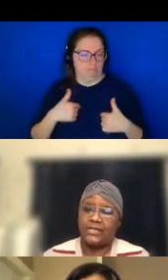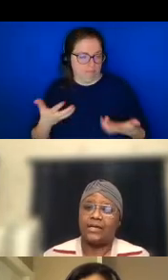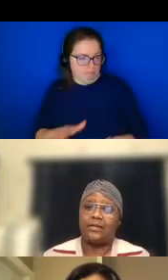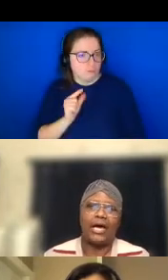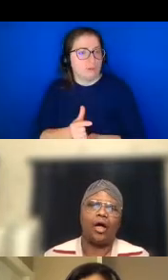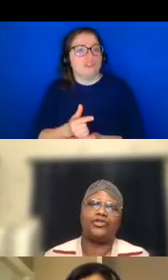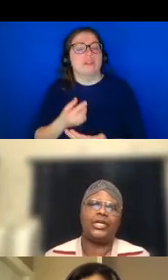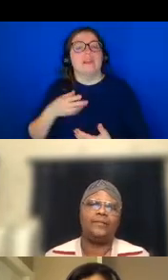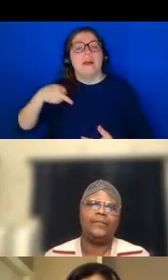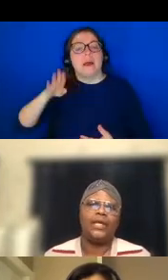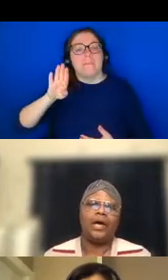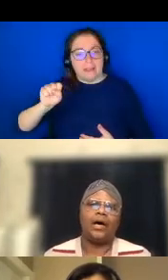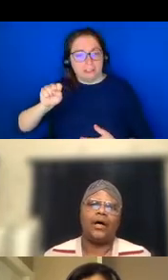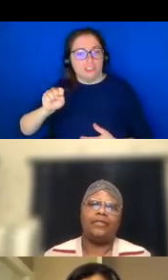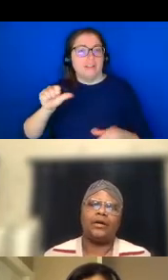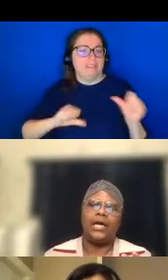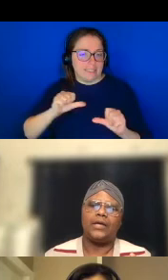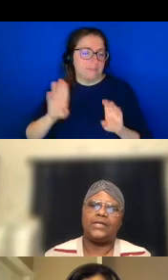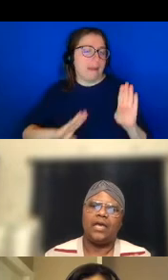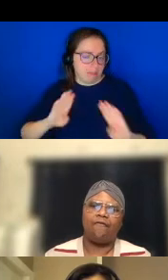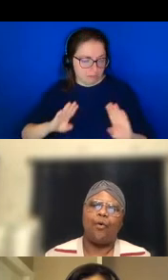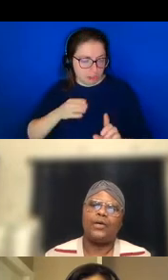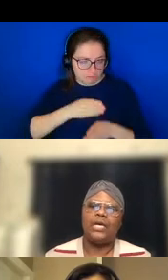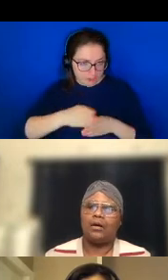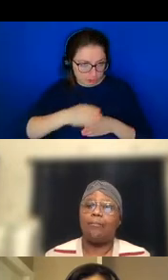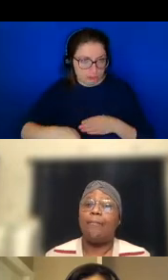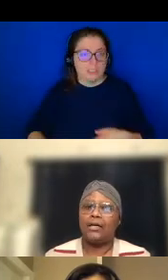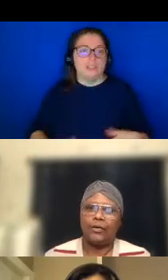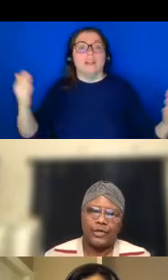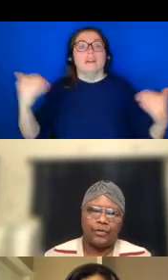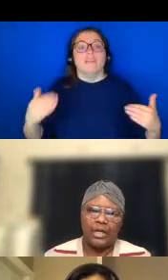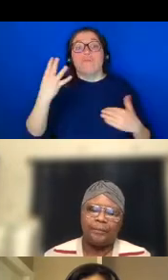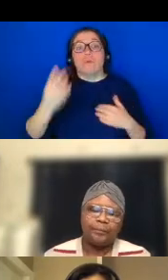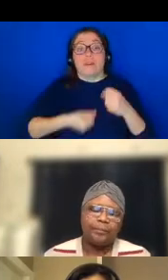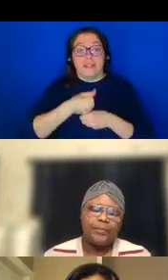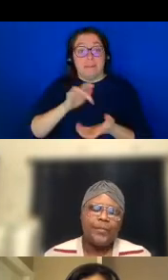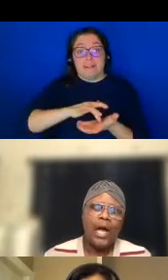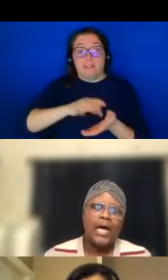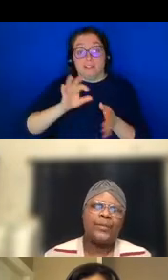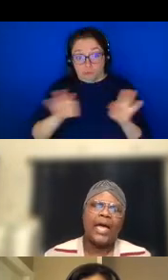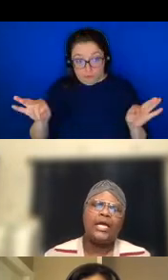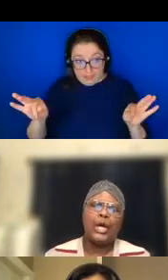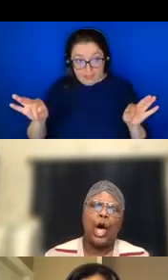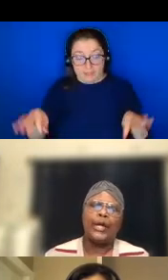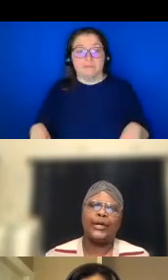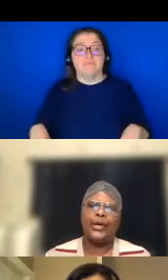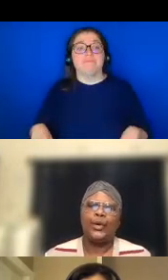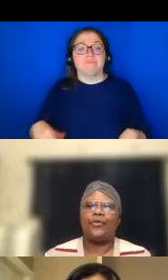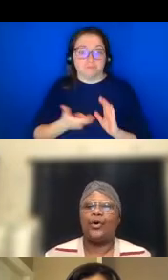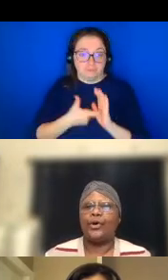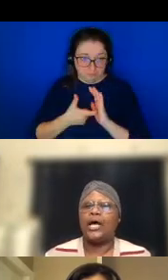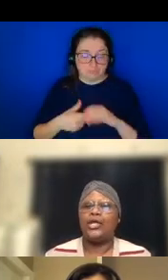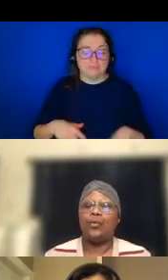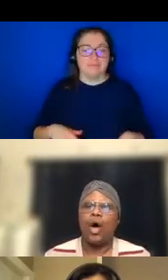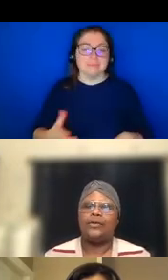of Science in Biology. There is a 4-year medical degree. Depending on whether